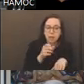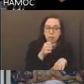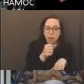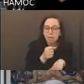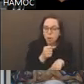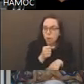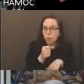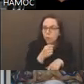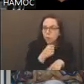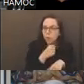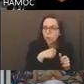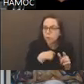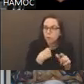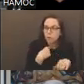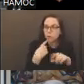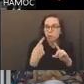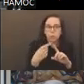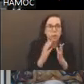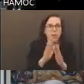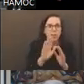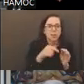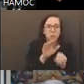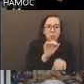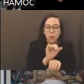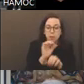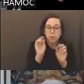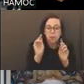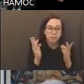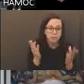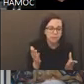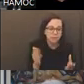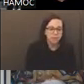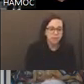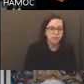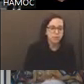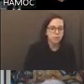when we ask about your work.